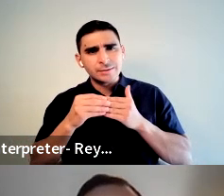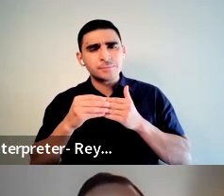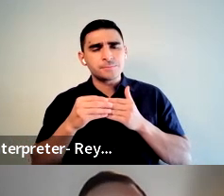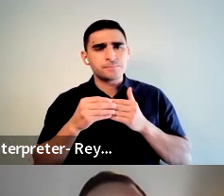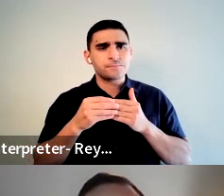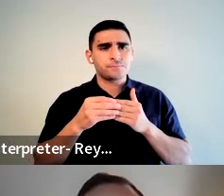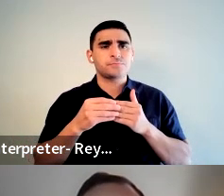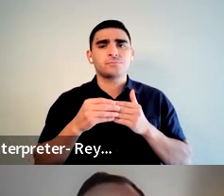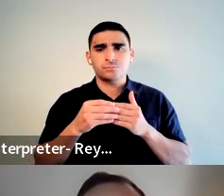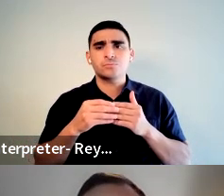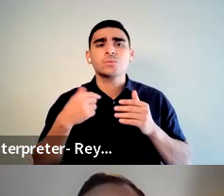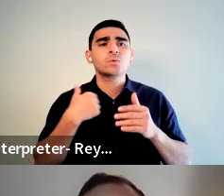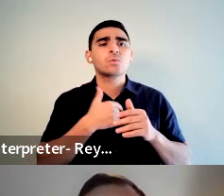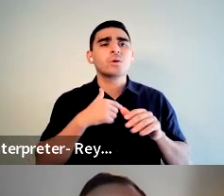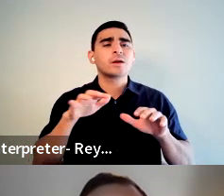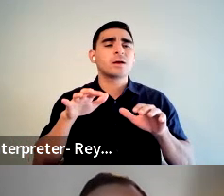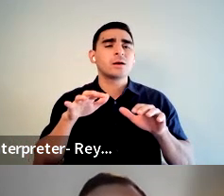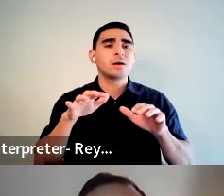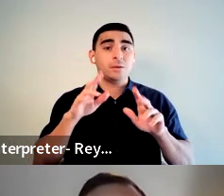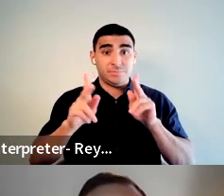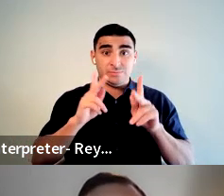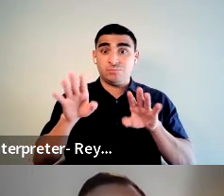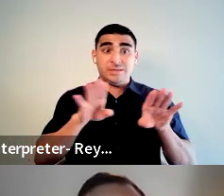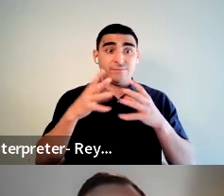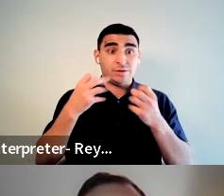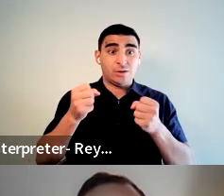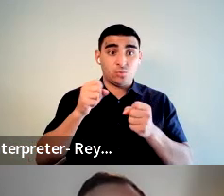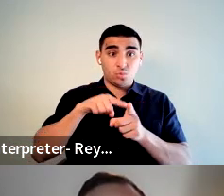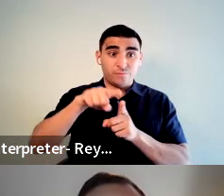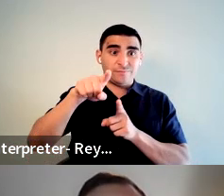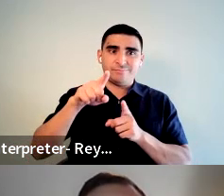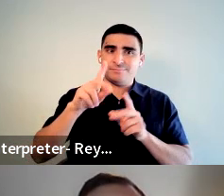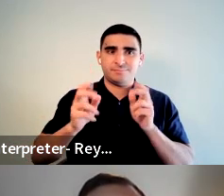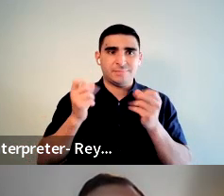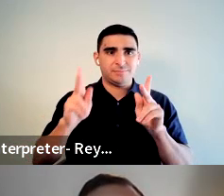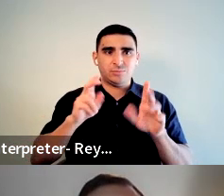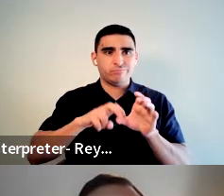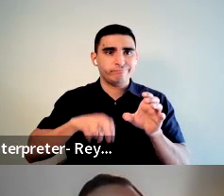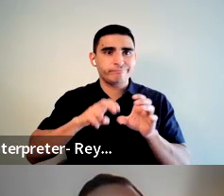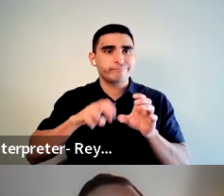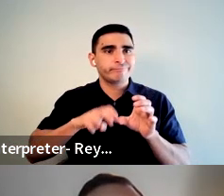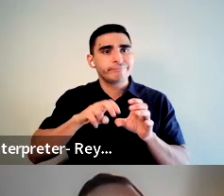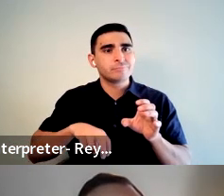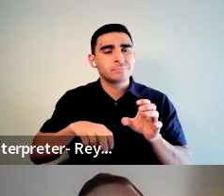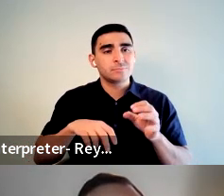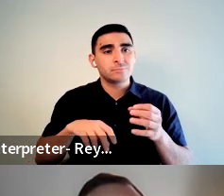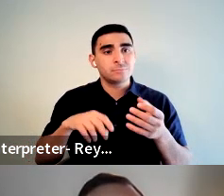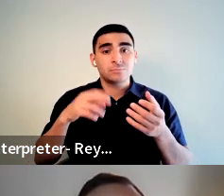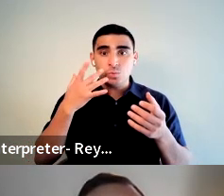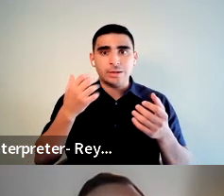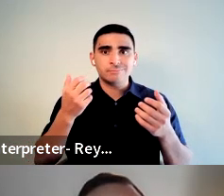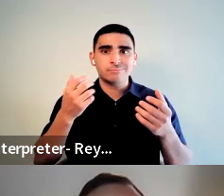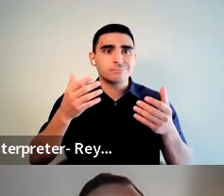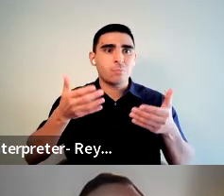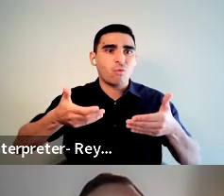people have left the field. And I think because of some of the burnout and some